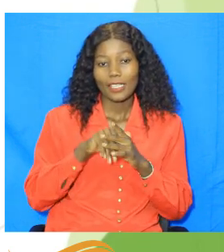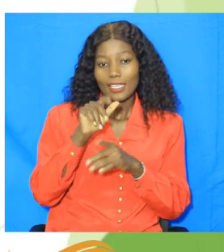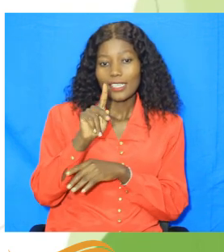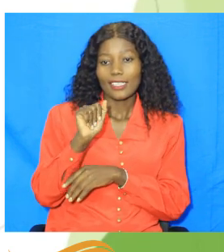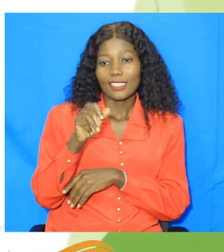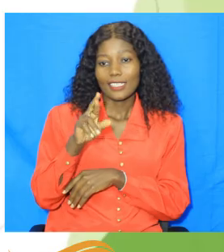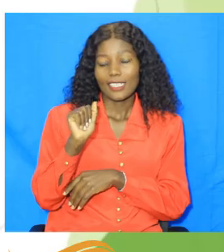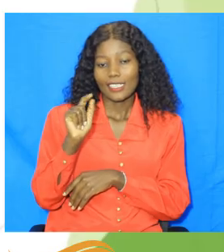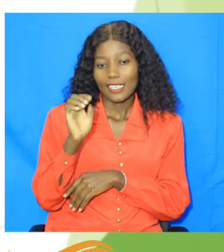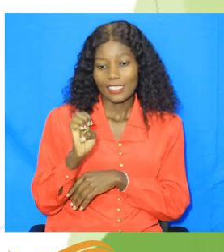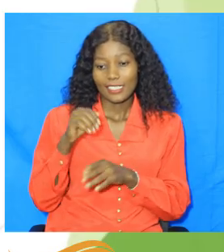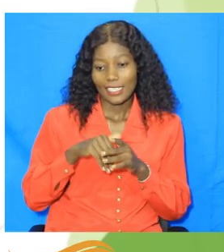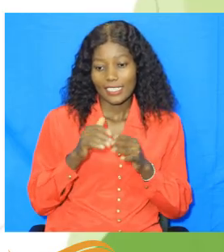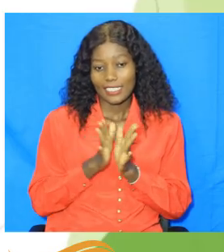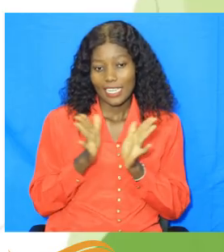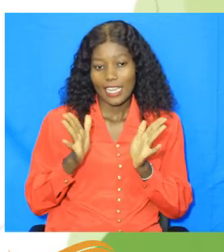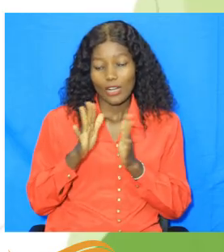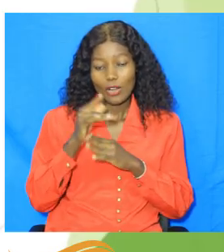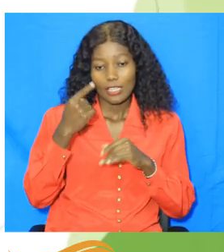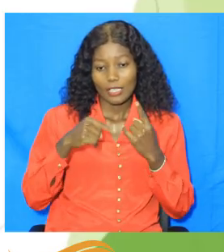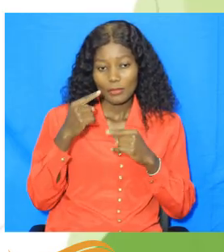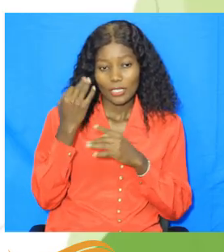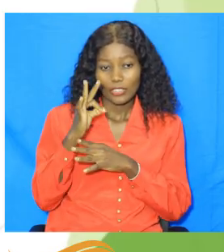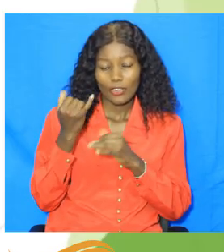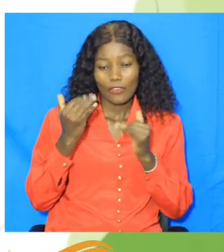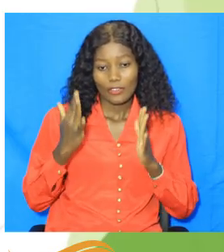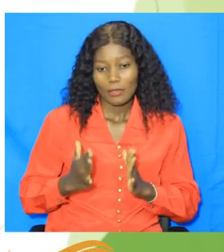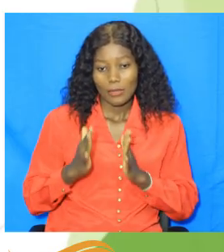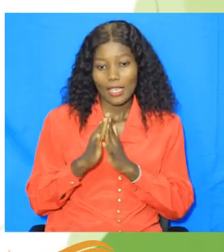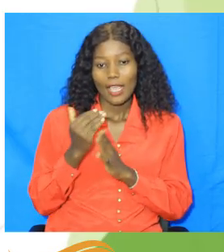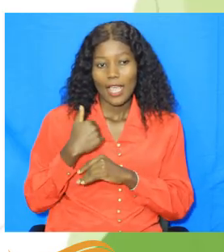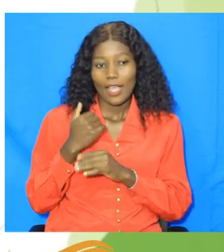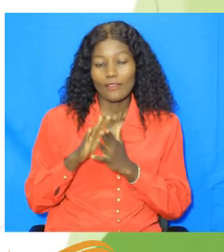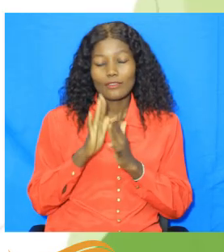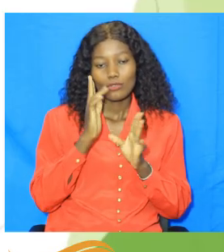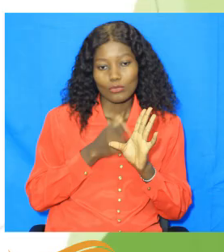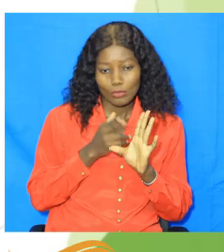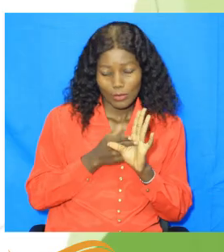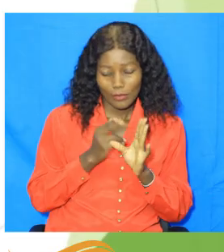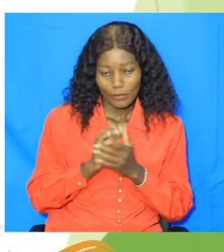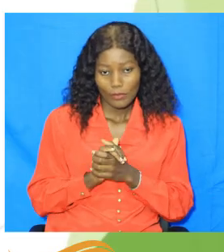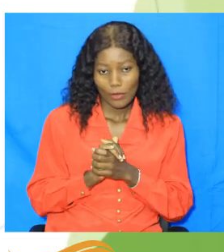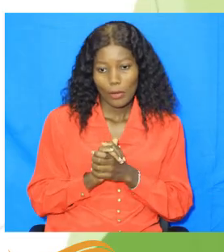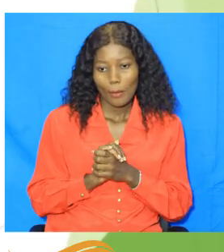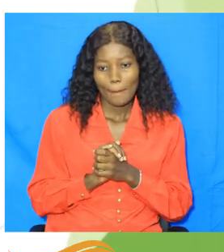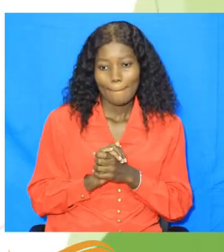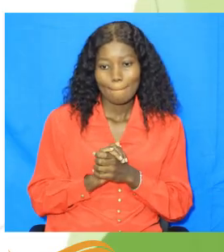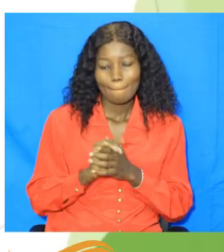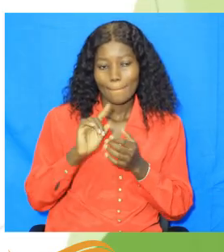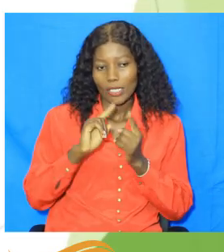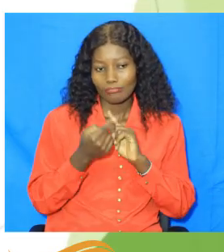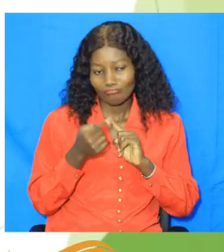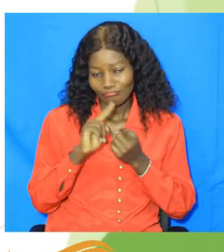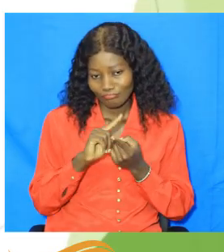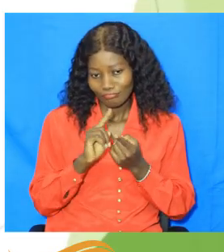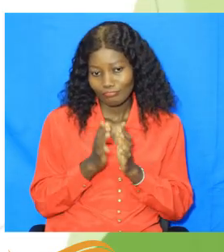general, the competition of the athletes have to perform on a tatami